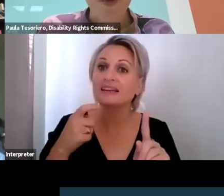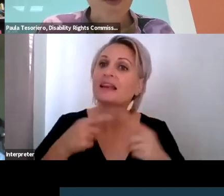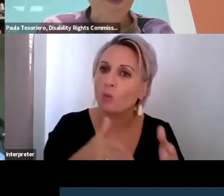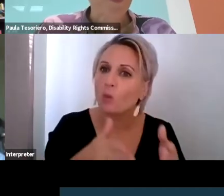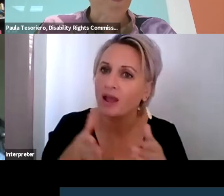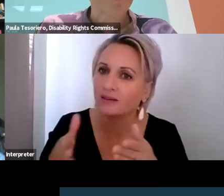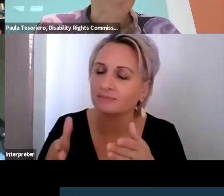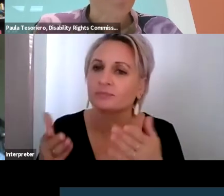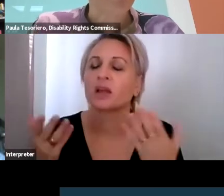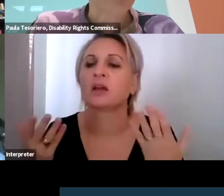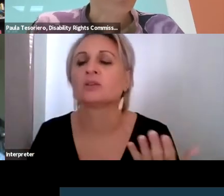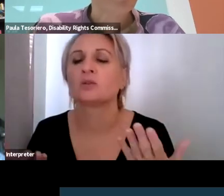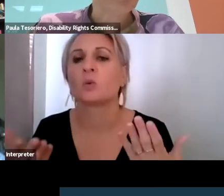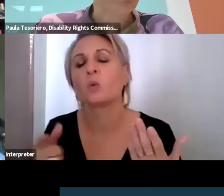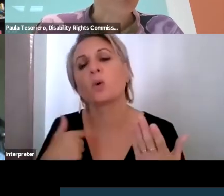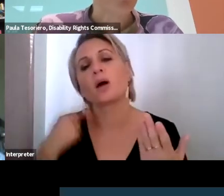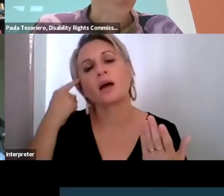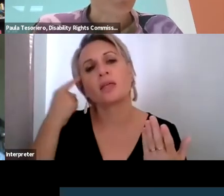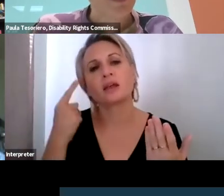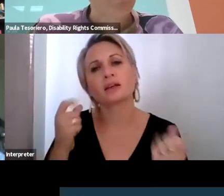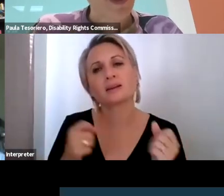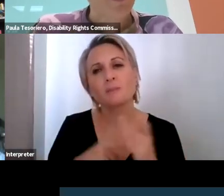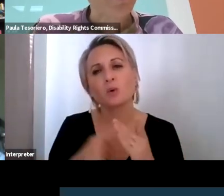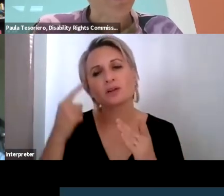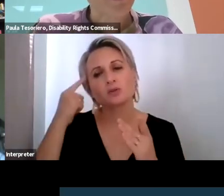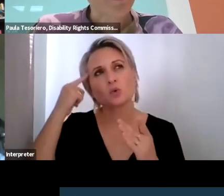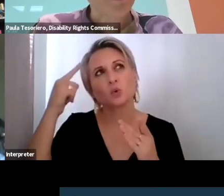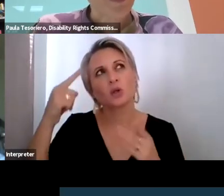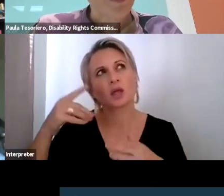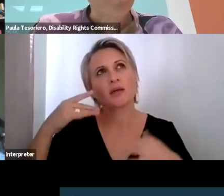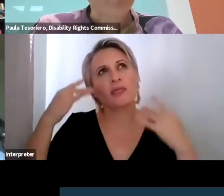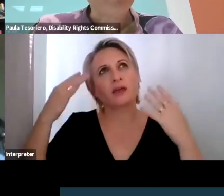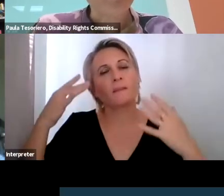so forth. So I think it's really important to think about